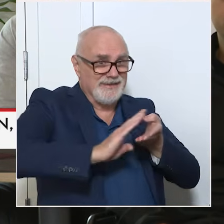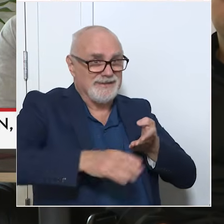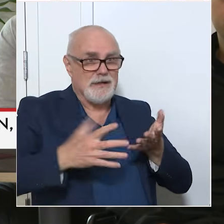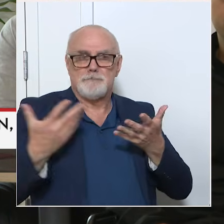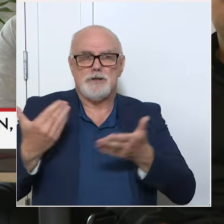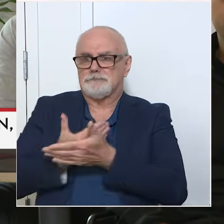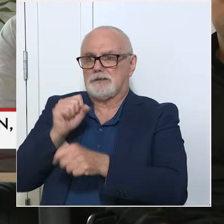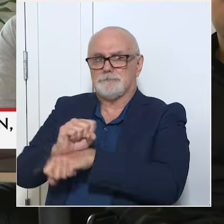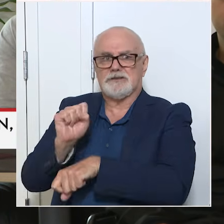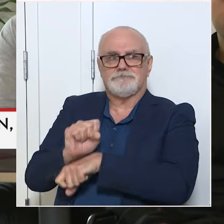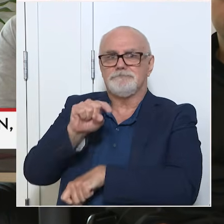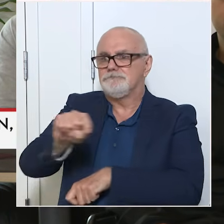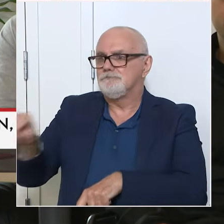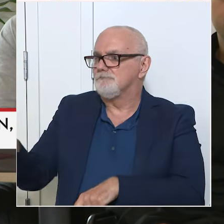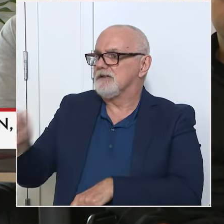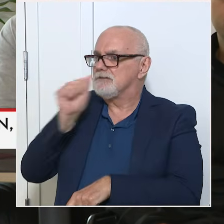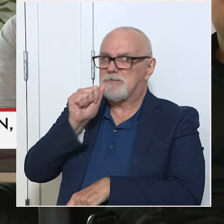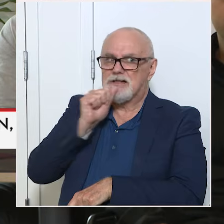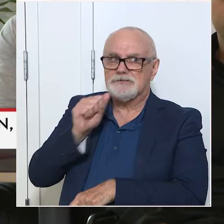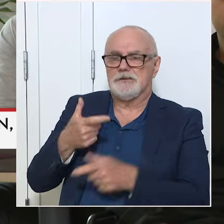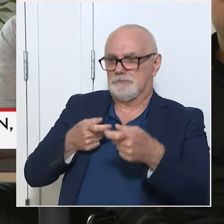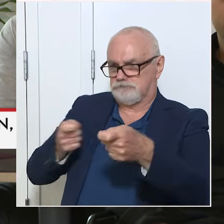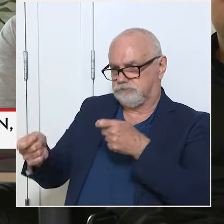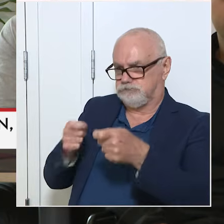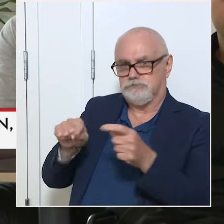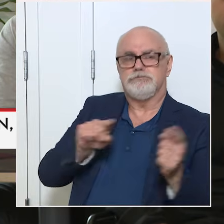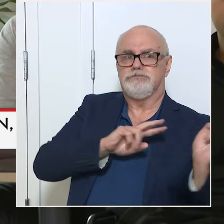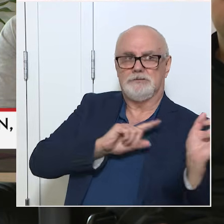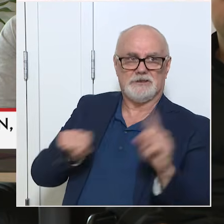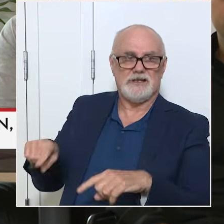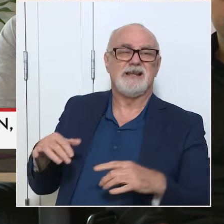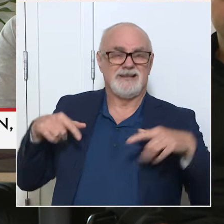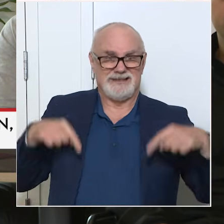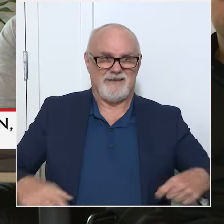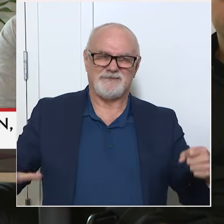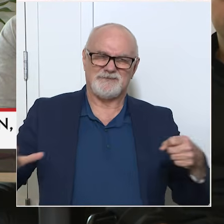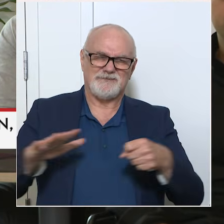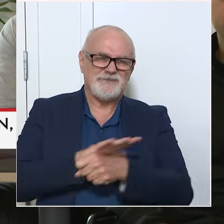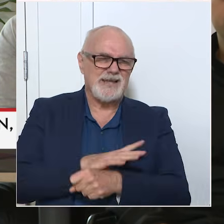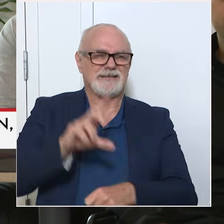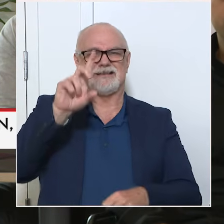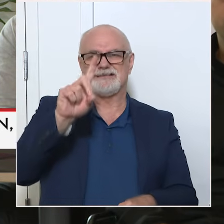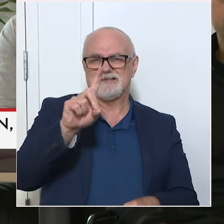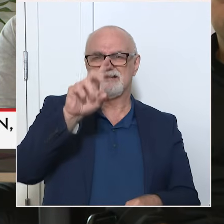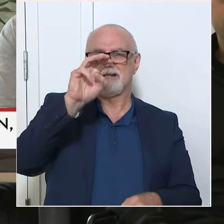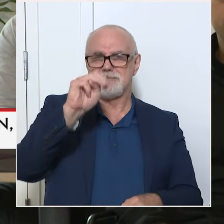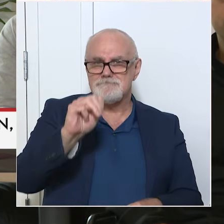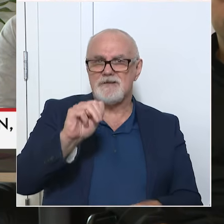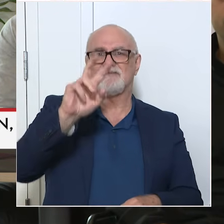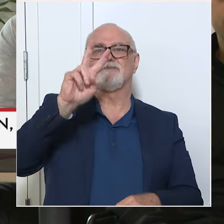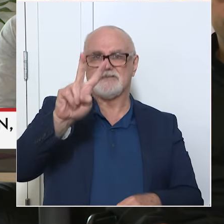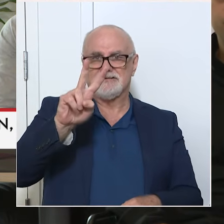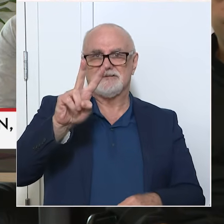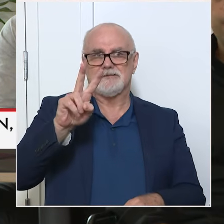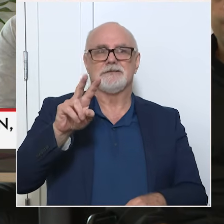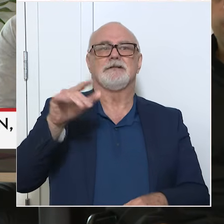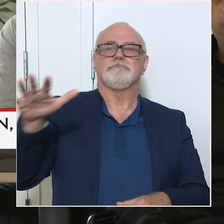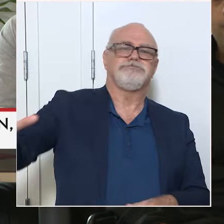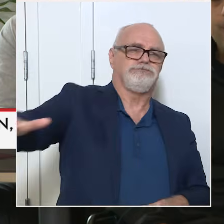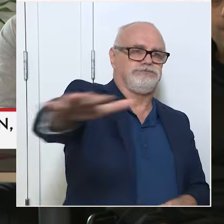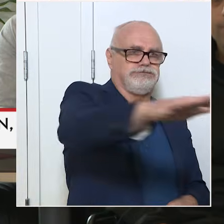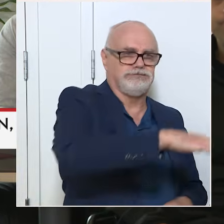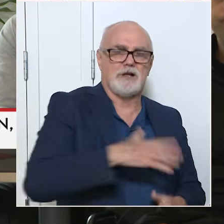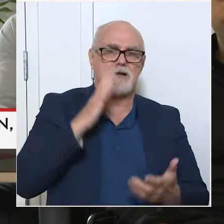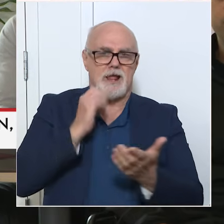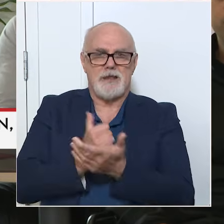folks, this whole region is actually focused on providing skill transfer,